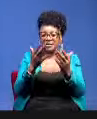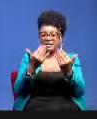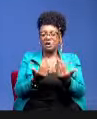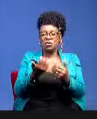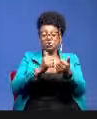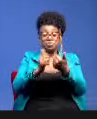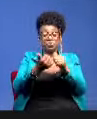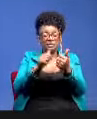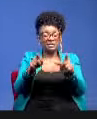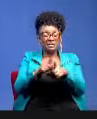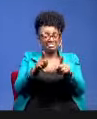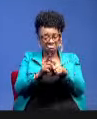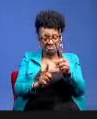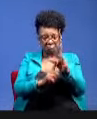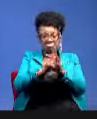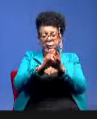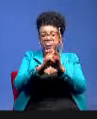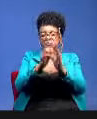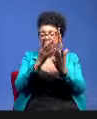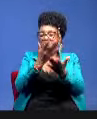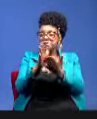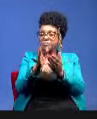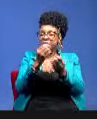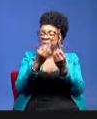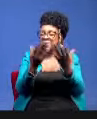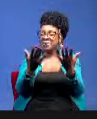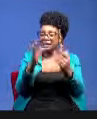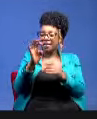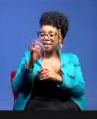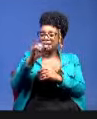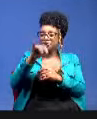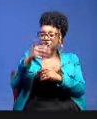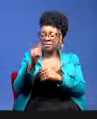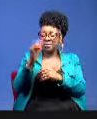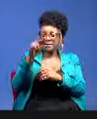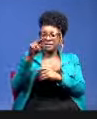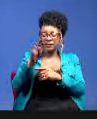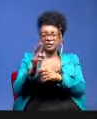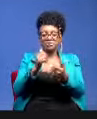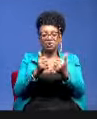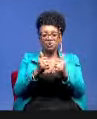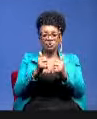is also coming in to just be part of the menu. Elijah Ouko, NTV Michezo.